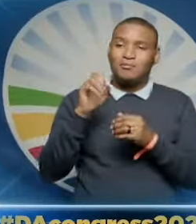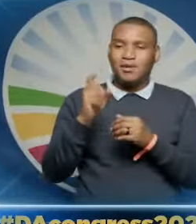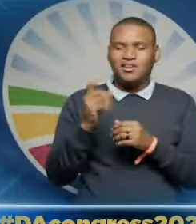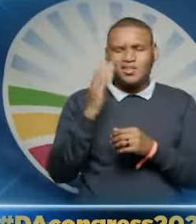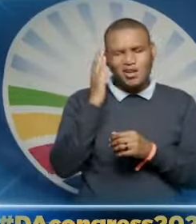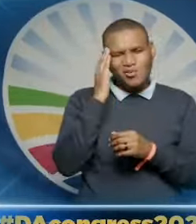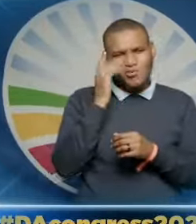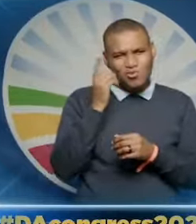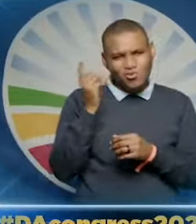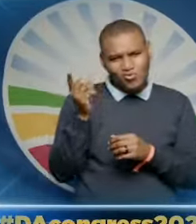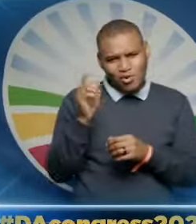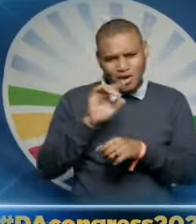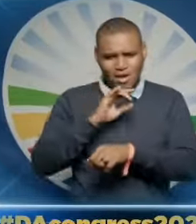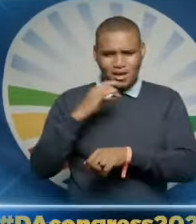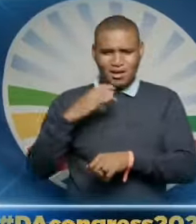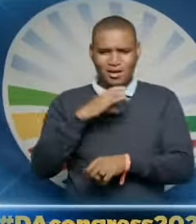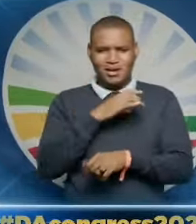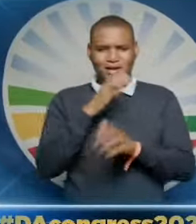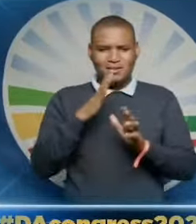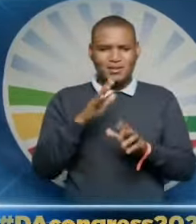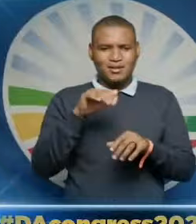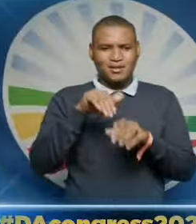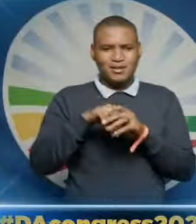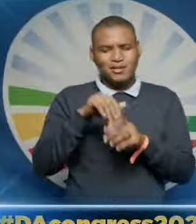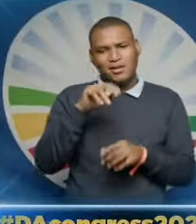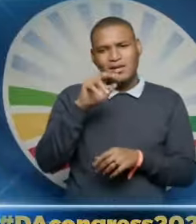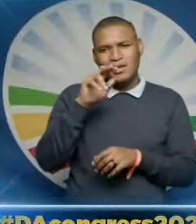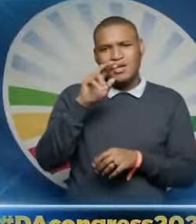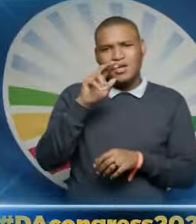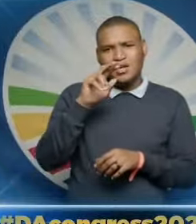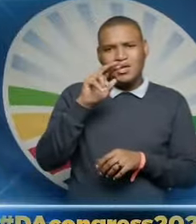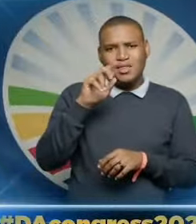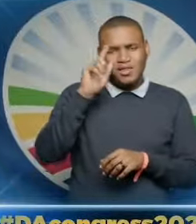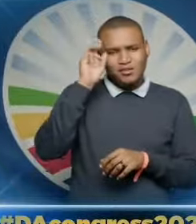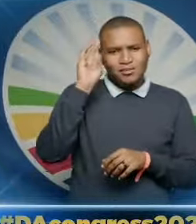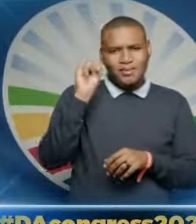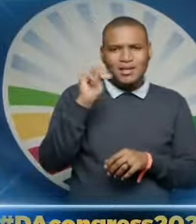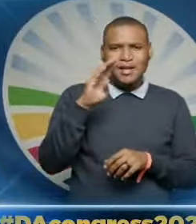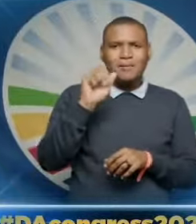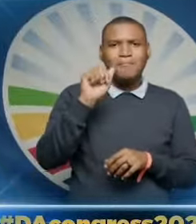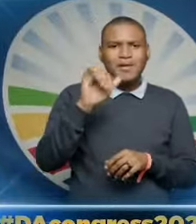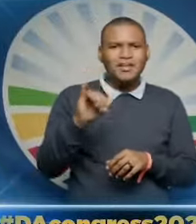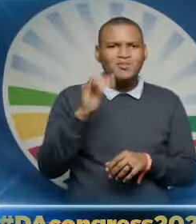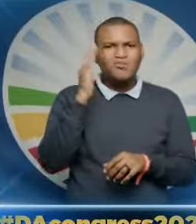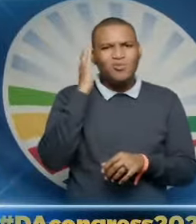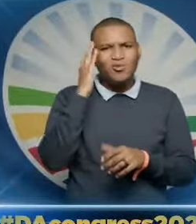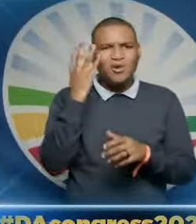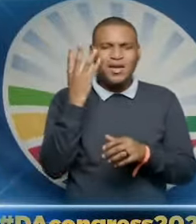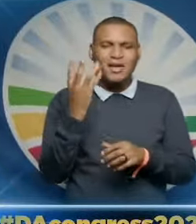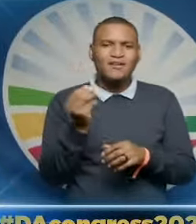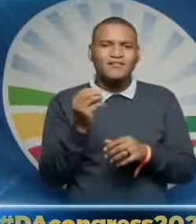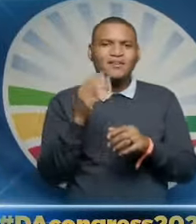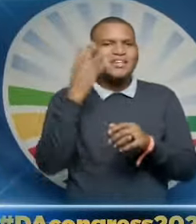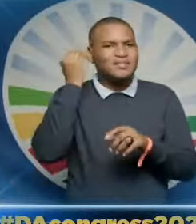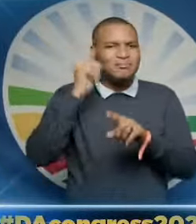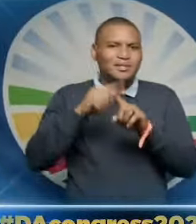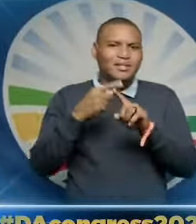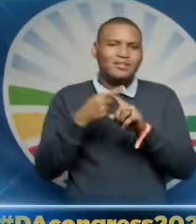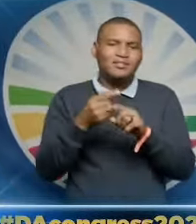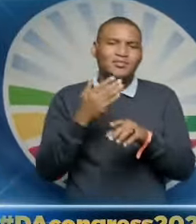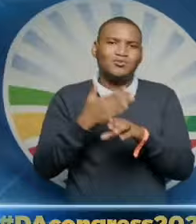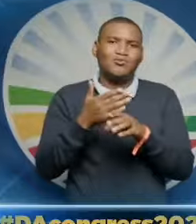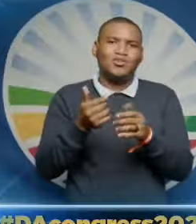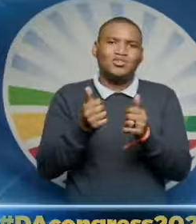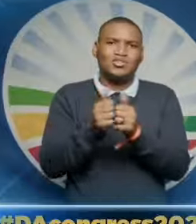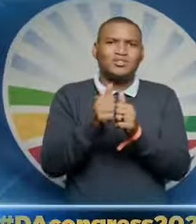you were a councillor in Nelson Mandela Bay, and so you also have a lot of experience with coalition governments. What would